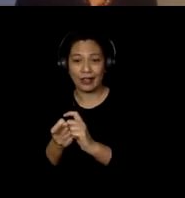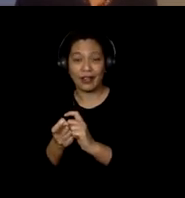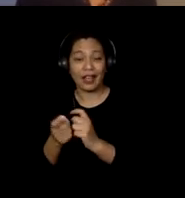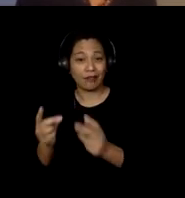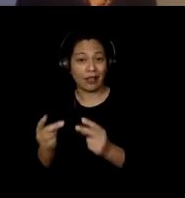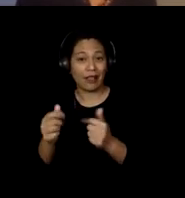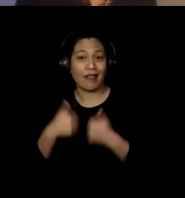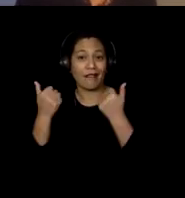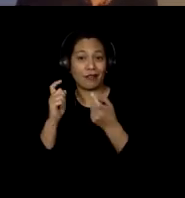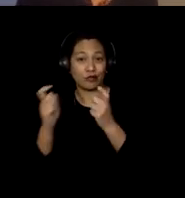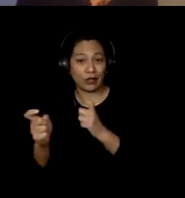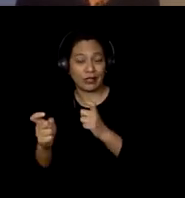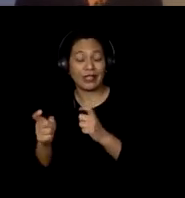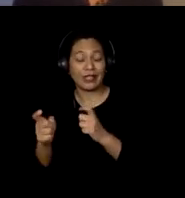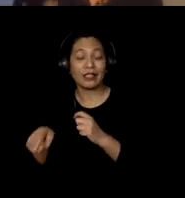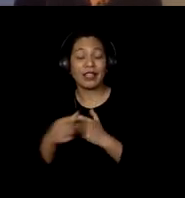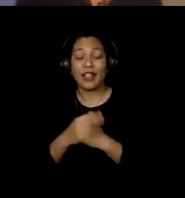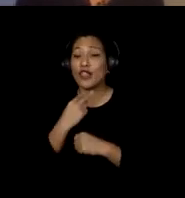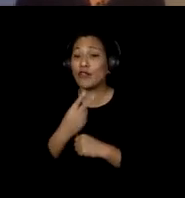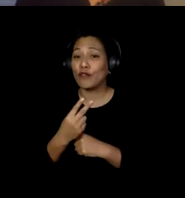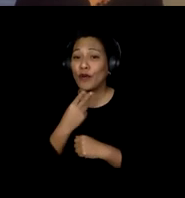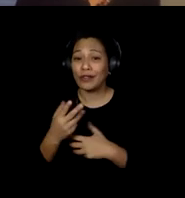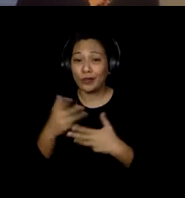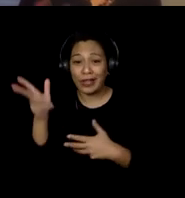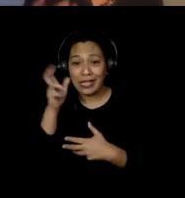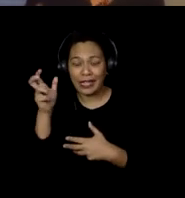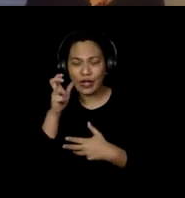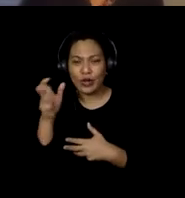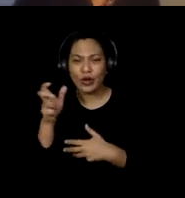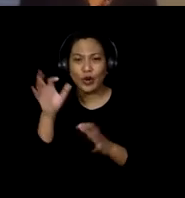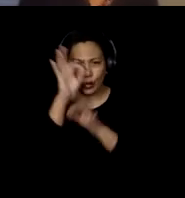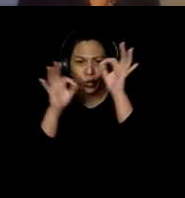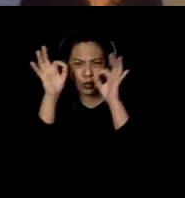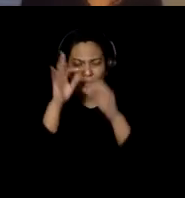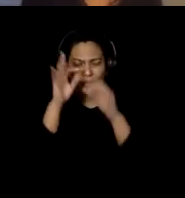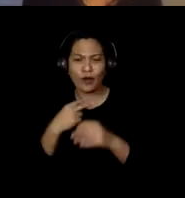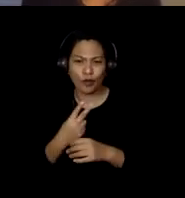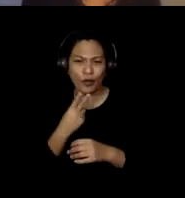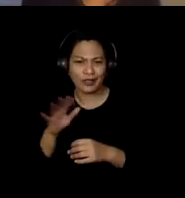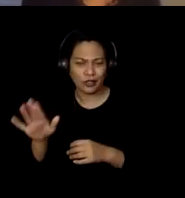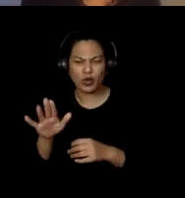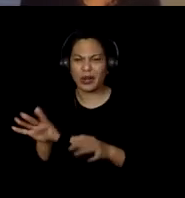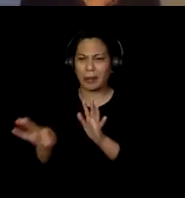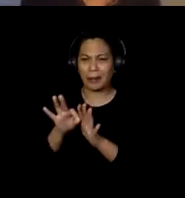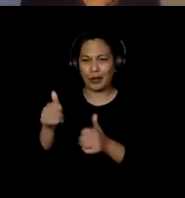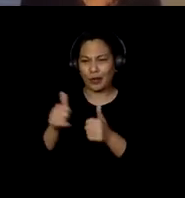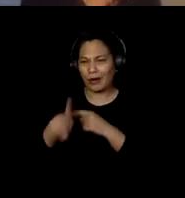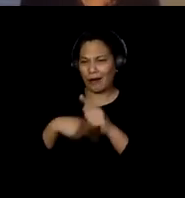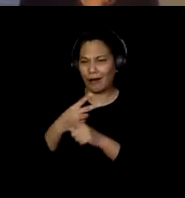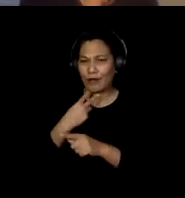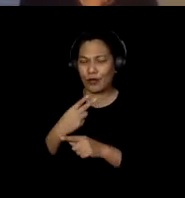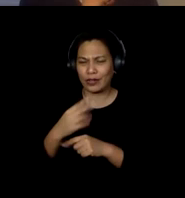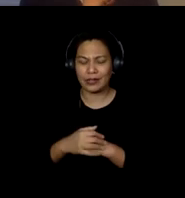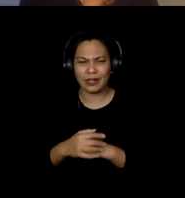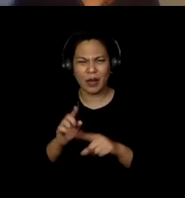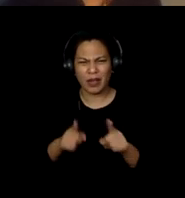the go, if you will. That voice is Google's voice, a voice you can choose to use from Google. Now you wonder, what does